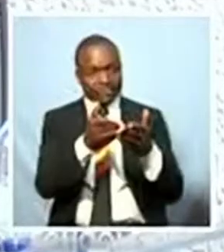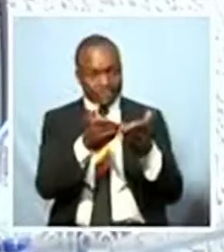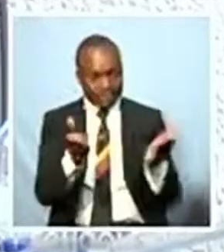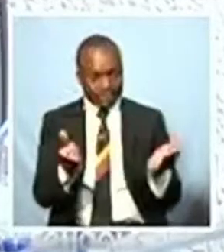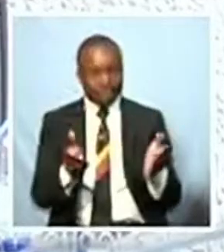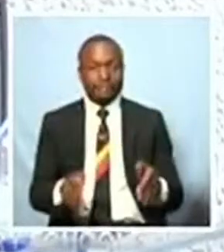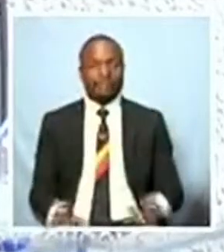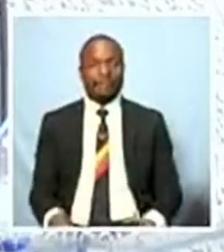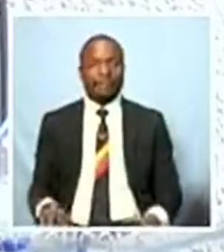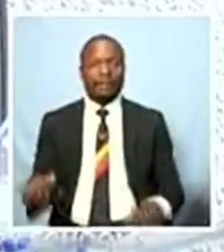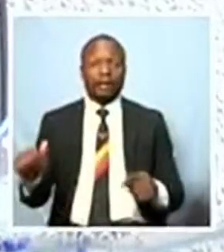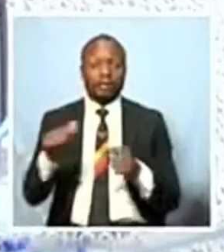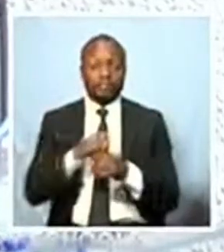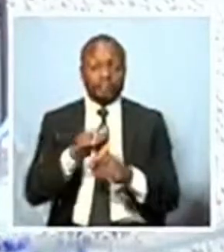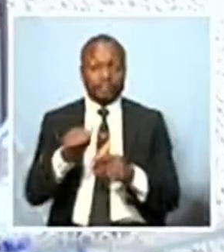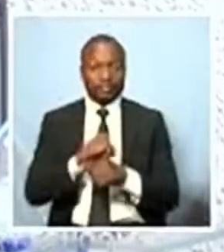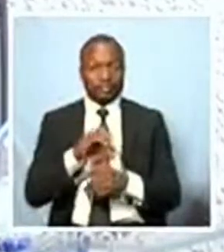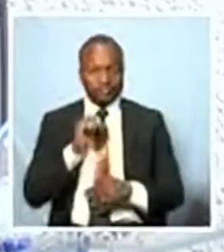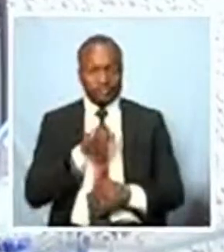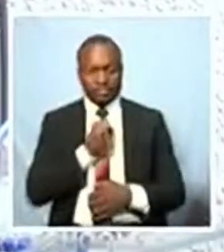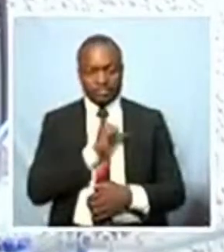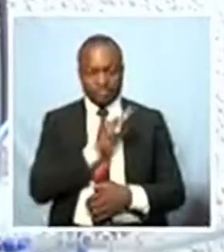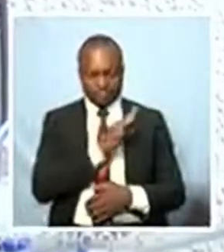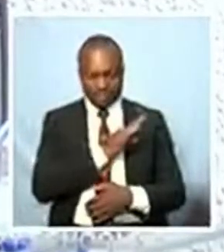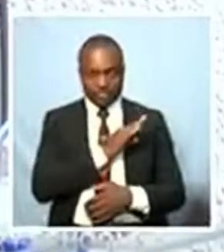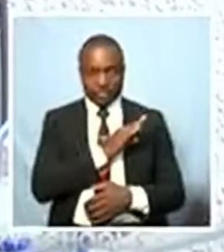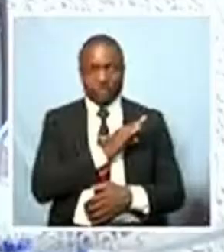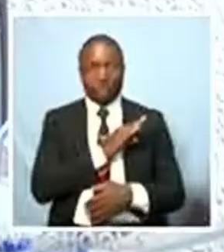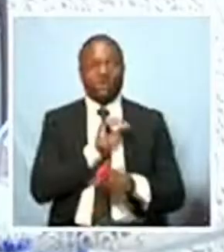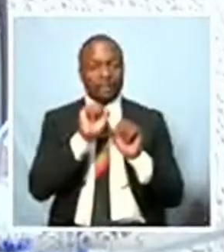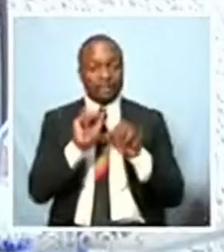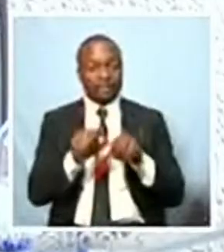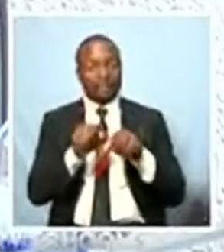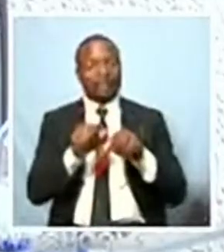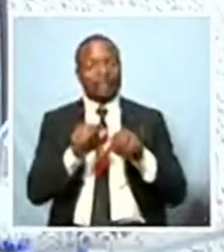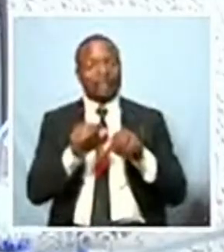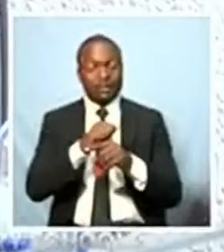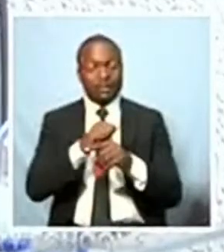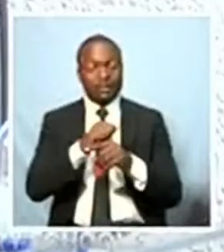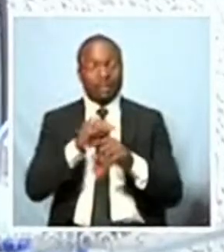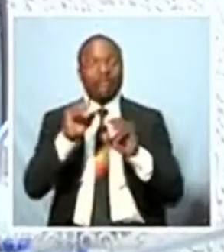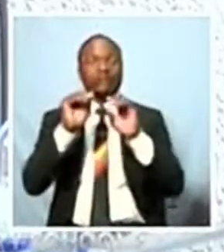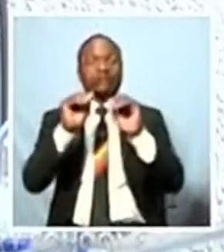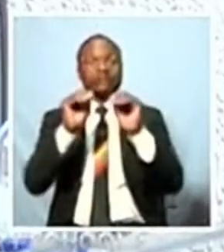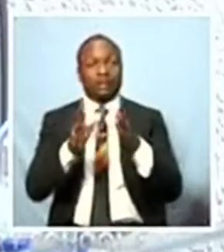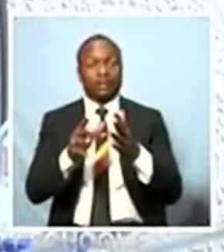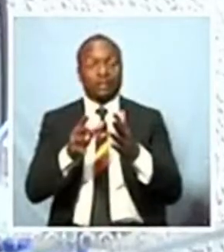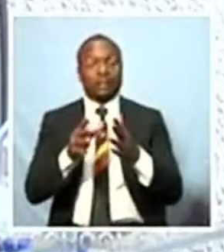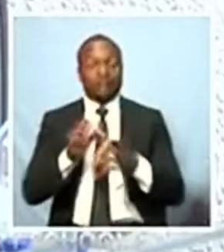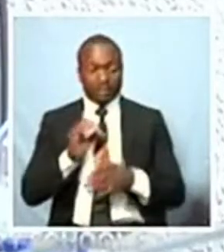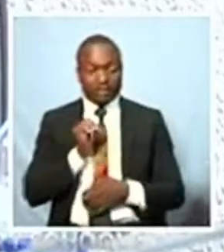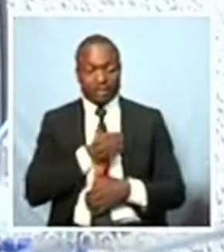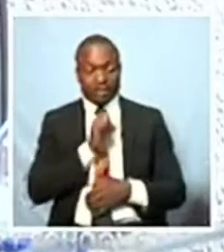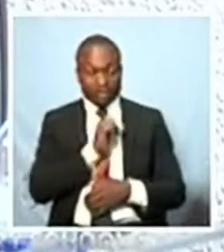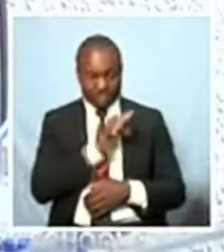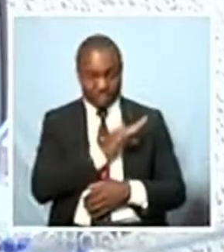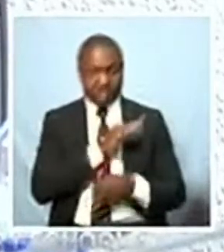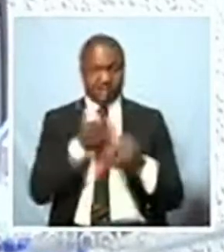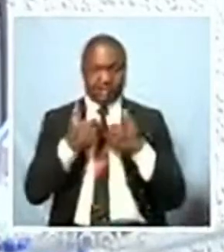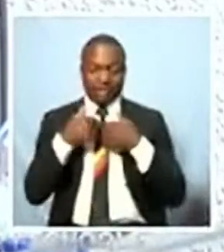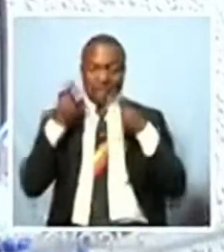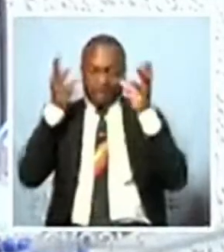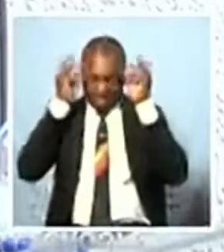initially to train our staff as trainer of trainers. So our staff are now capacitated. They